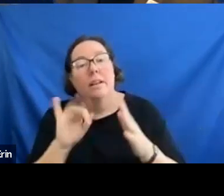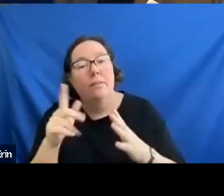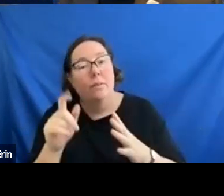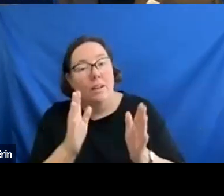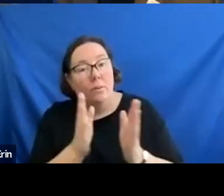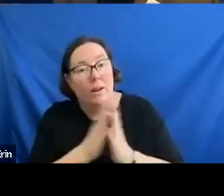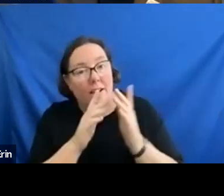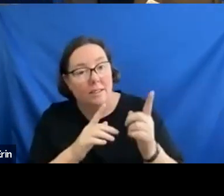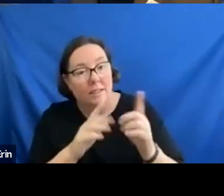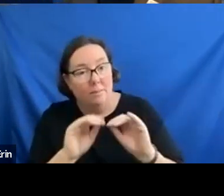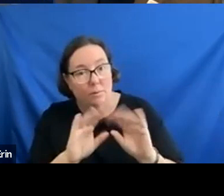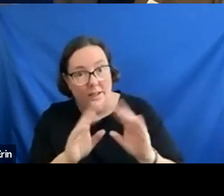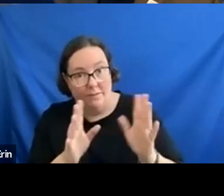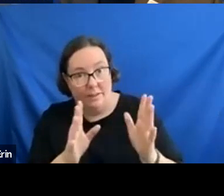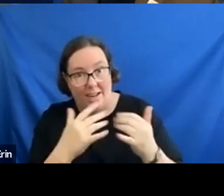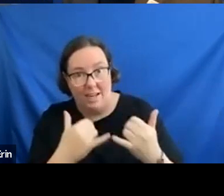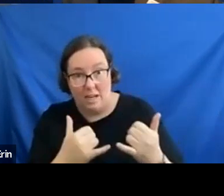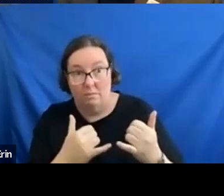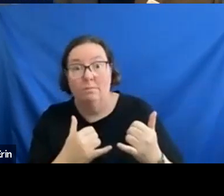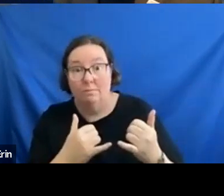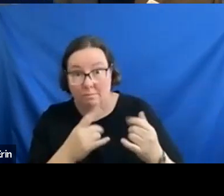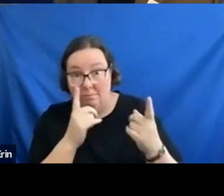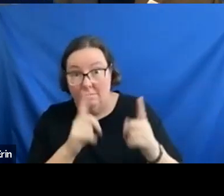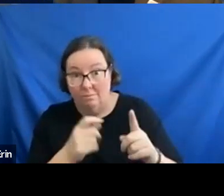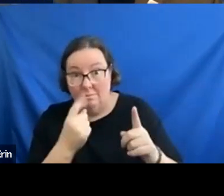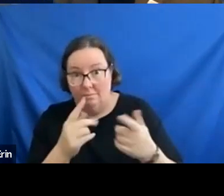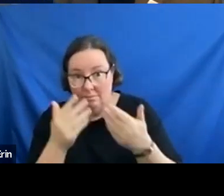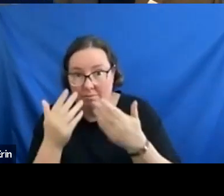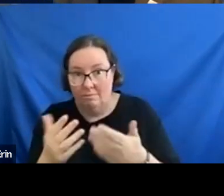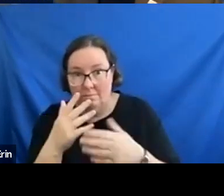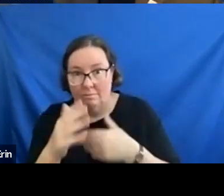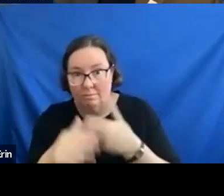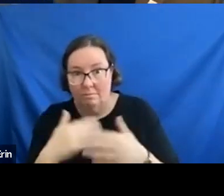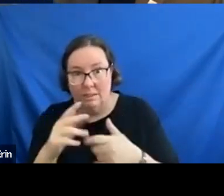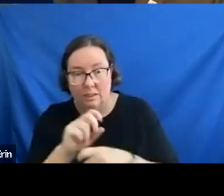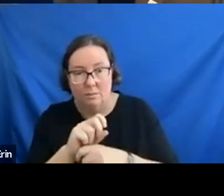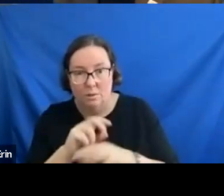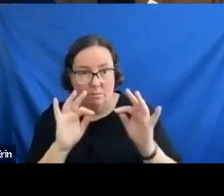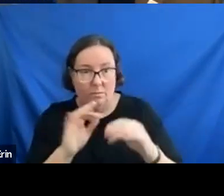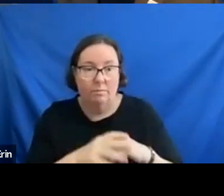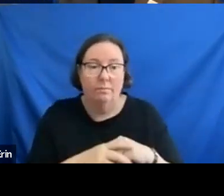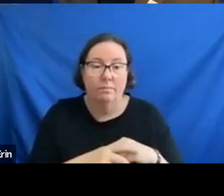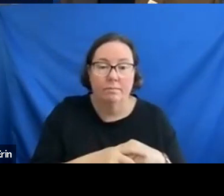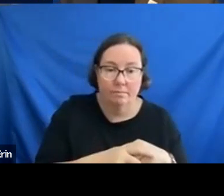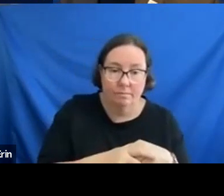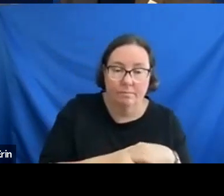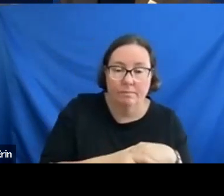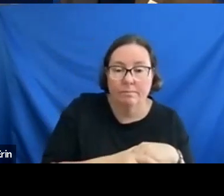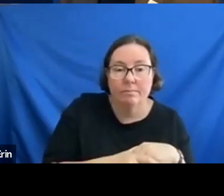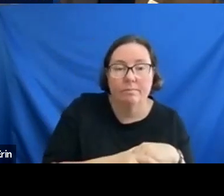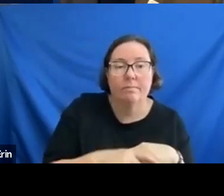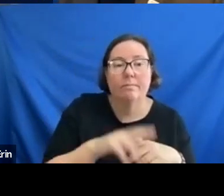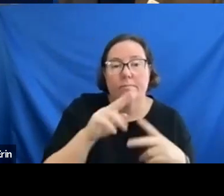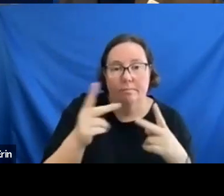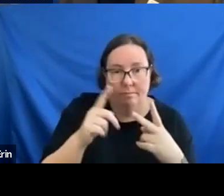to provide us that clarification now so that we can continue to do our work in this manner, perhaps we should, right? And the